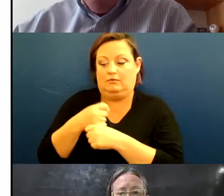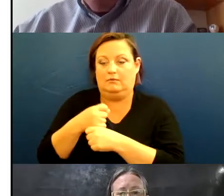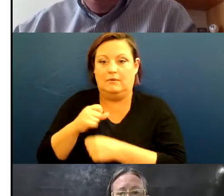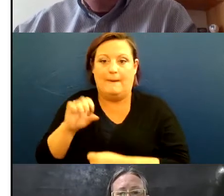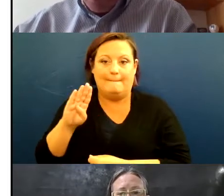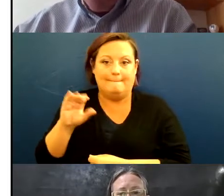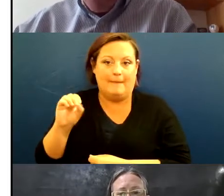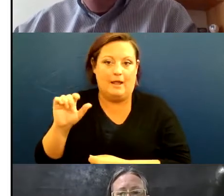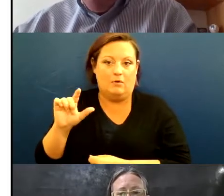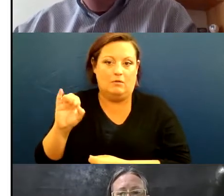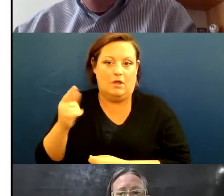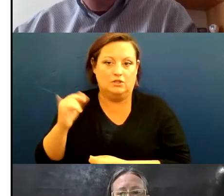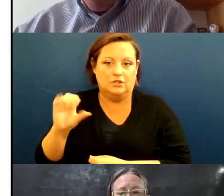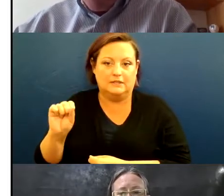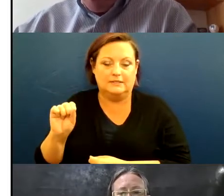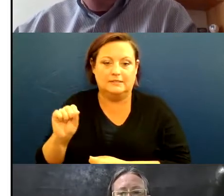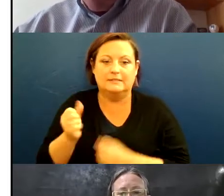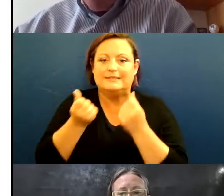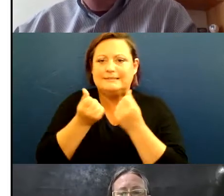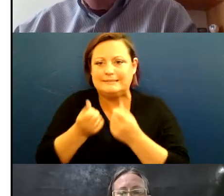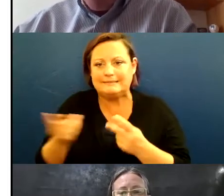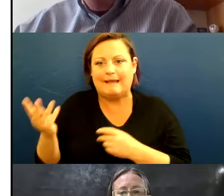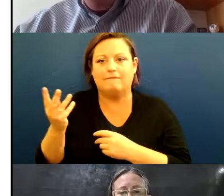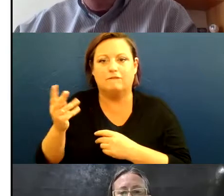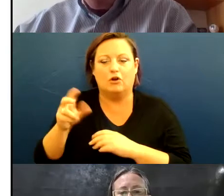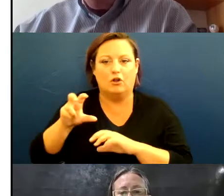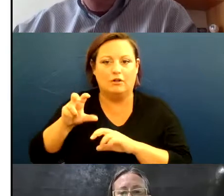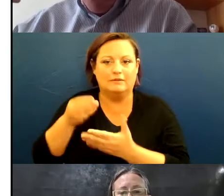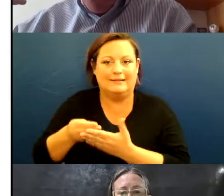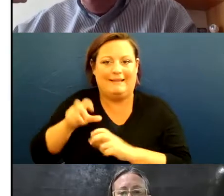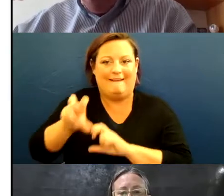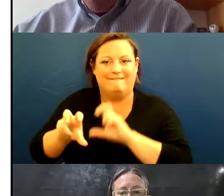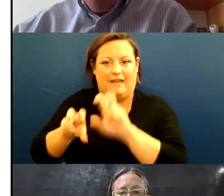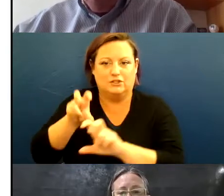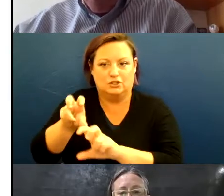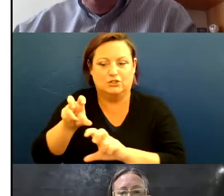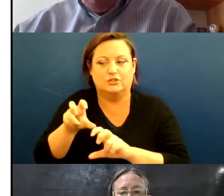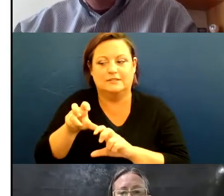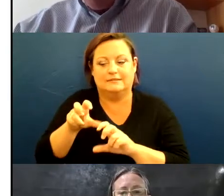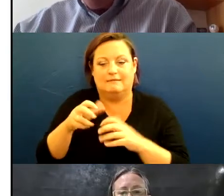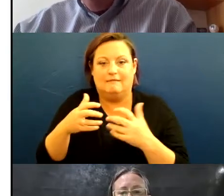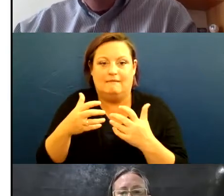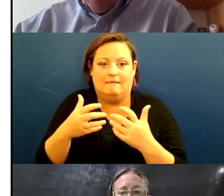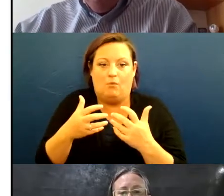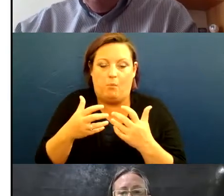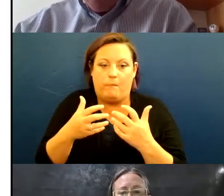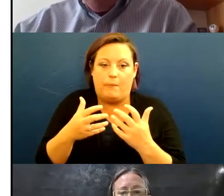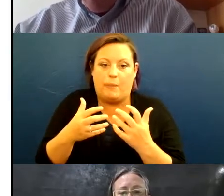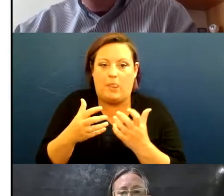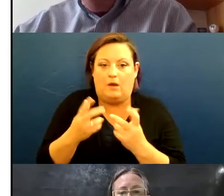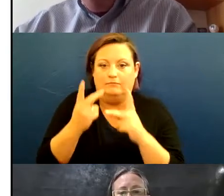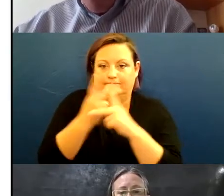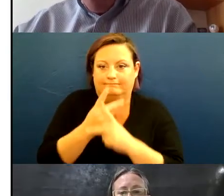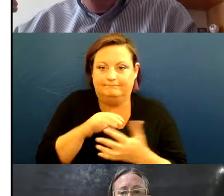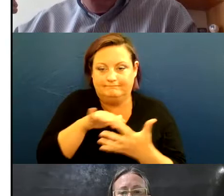Several investigators have projects that suggest that certain biologics can actually be delivered to patients